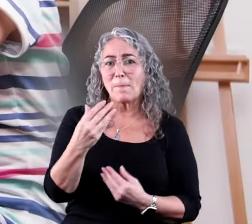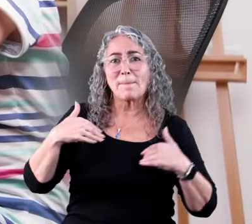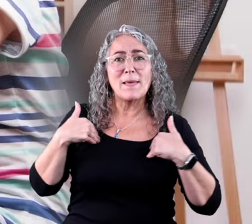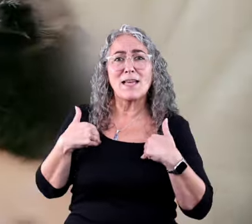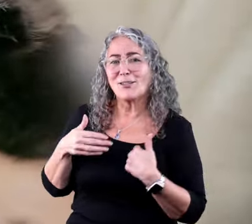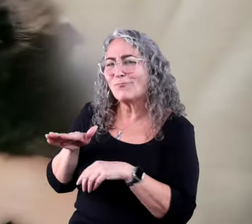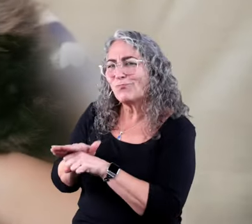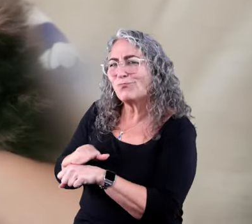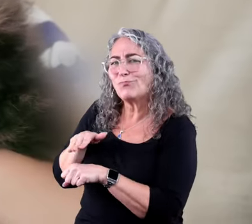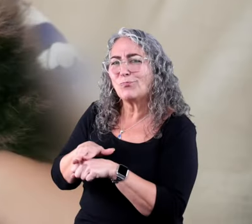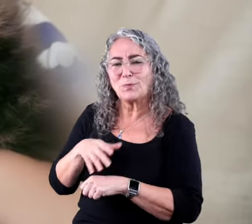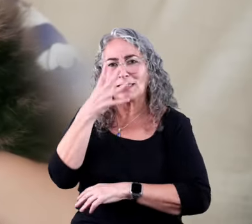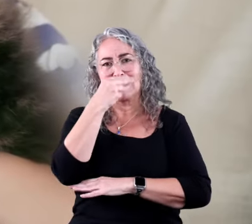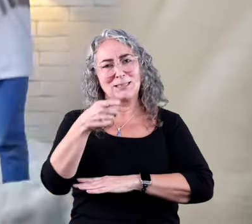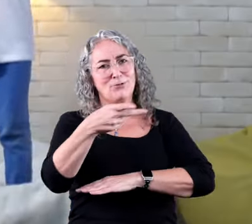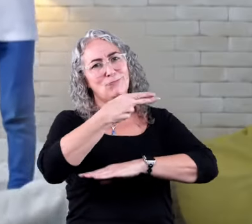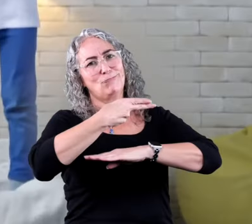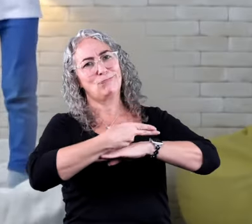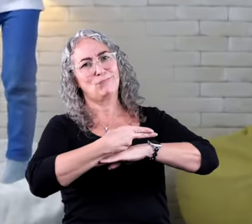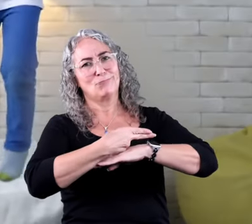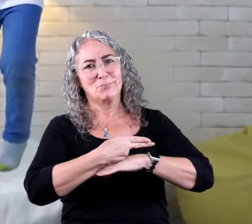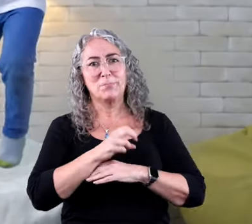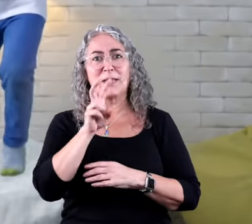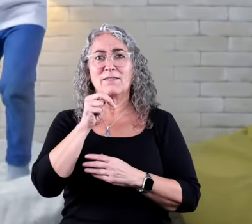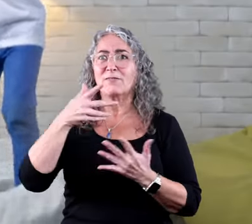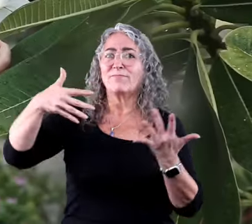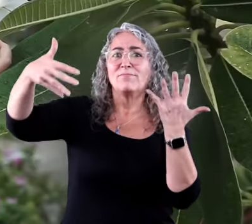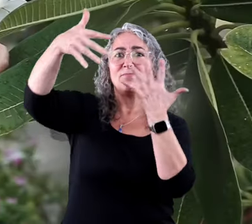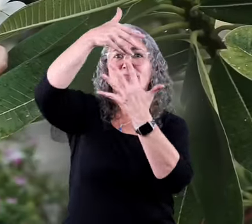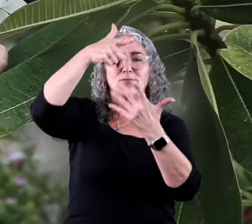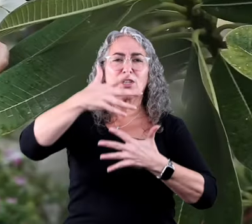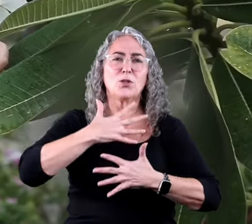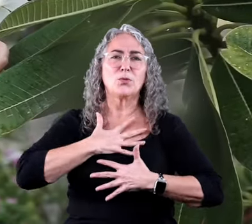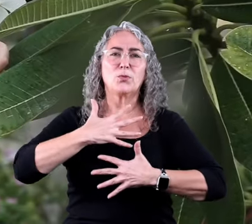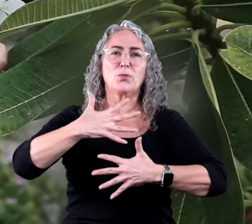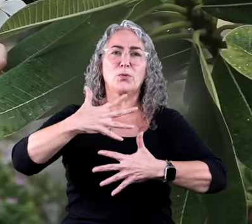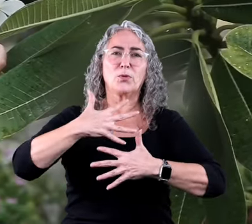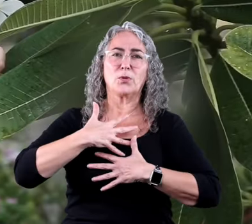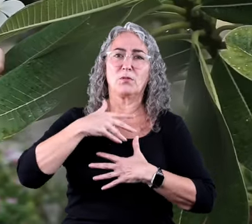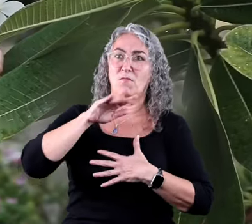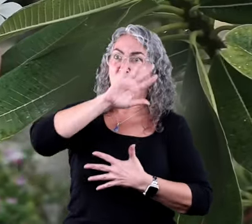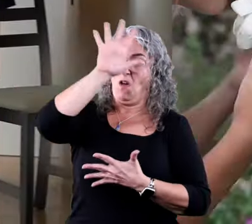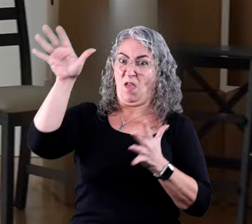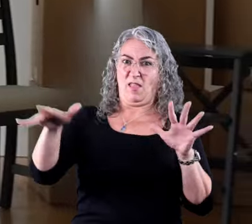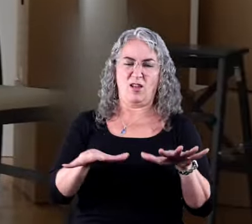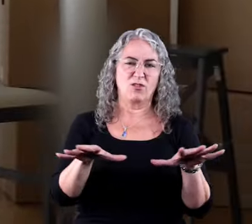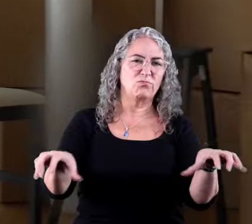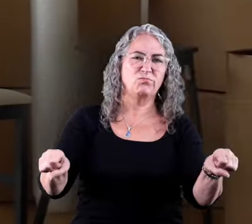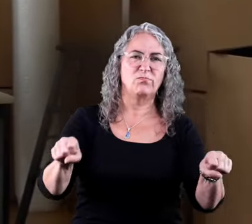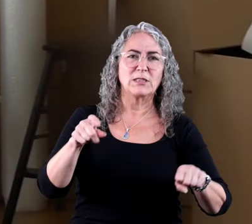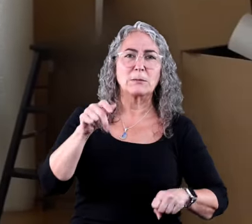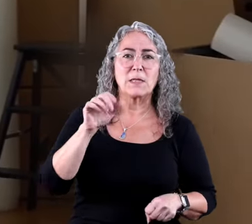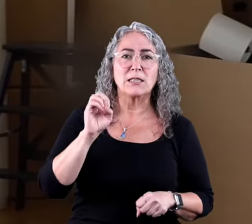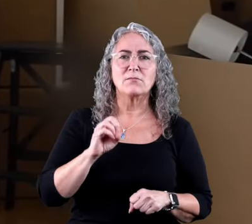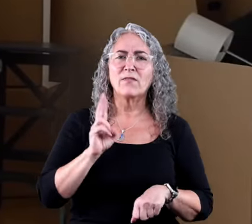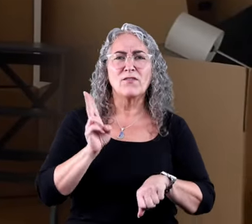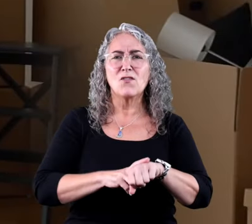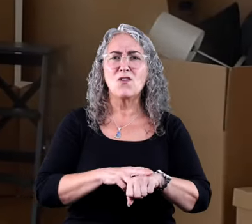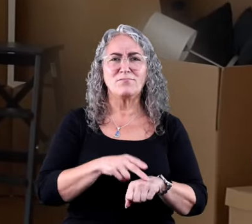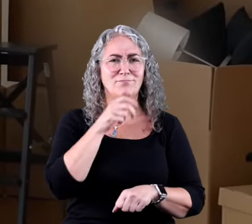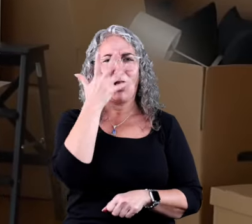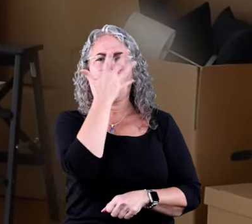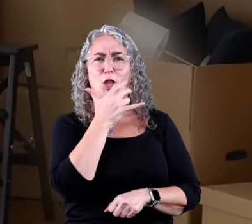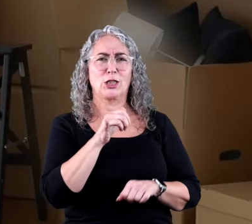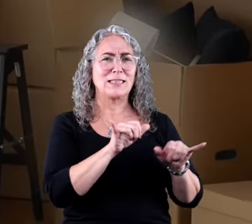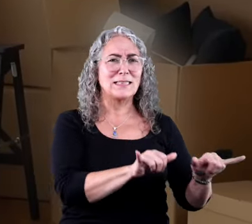room, the pets you love, the bed you sleep in, and even the air you breathe. All of it takes up space.